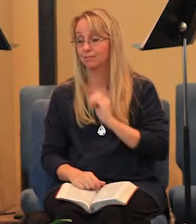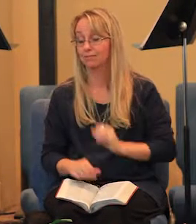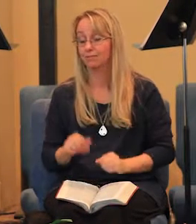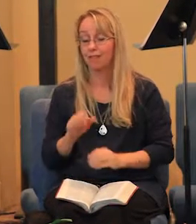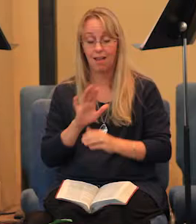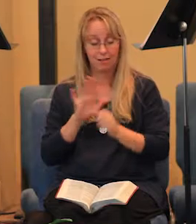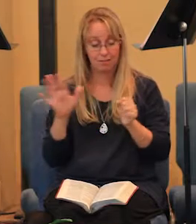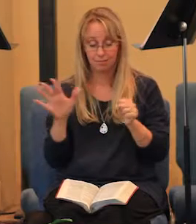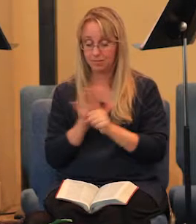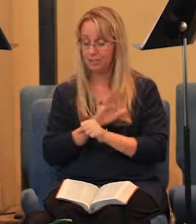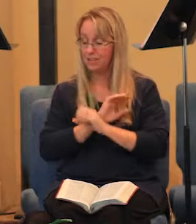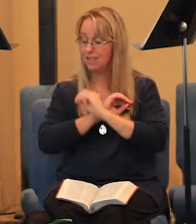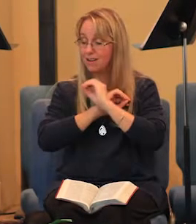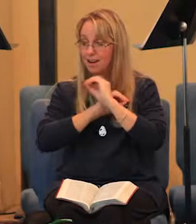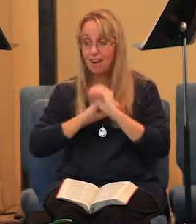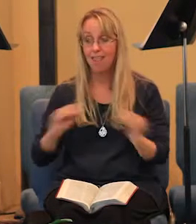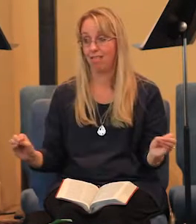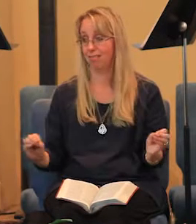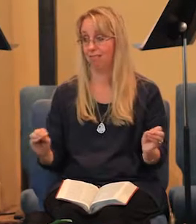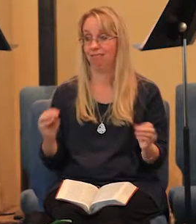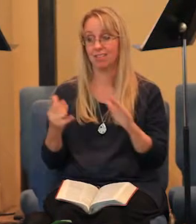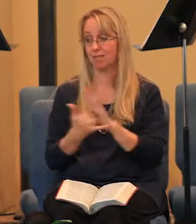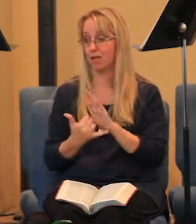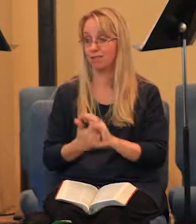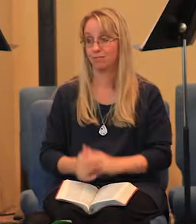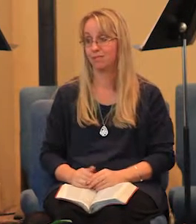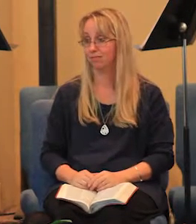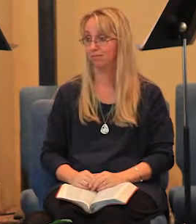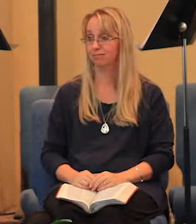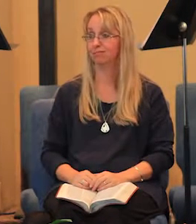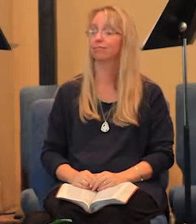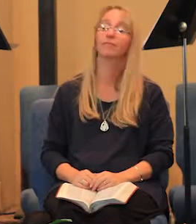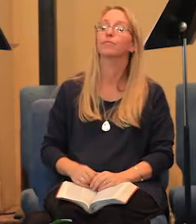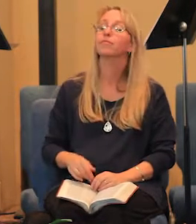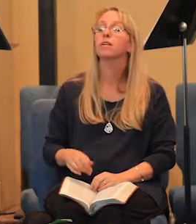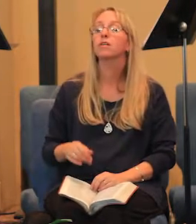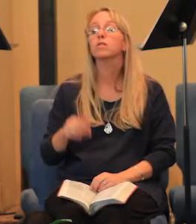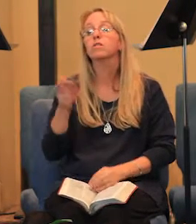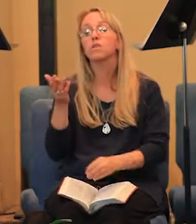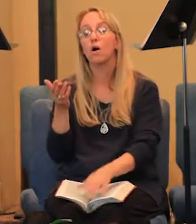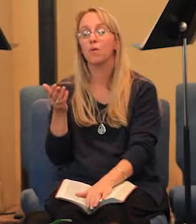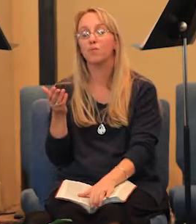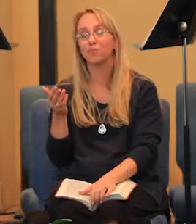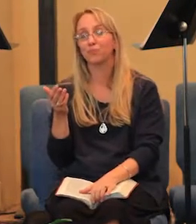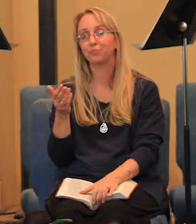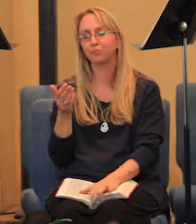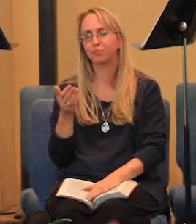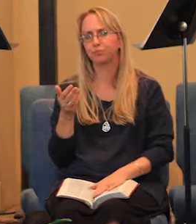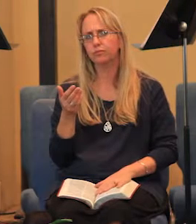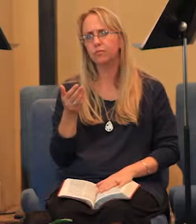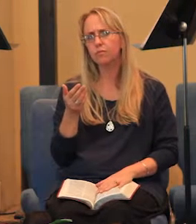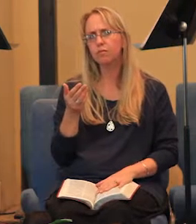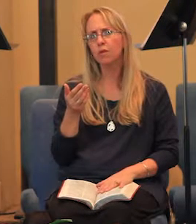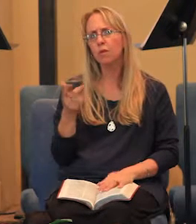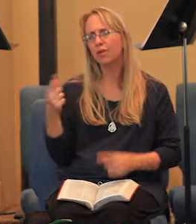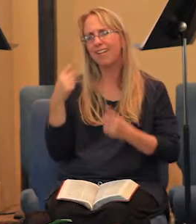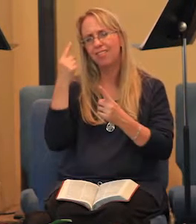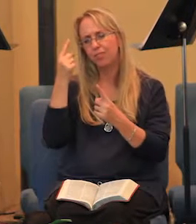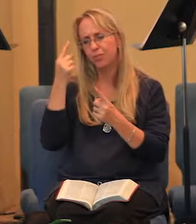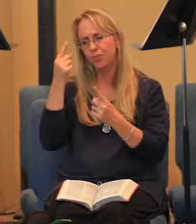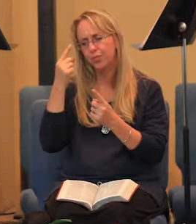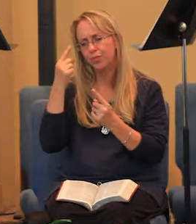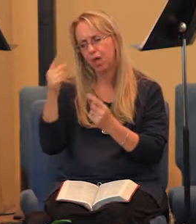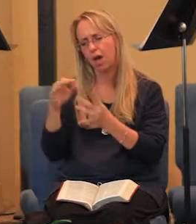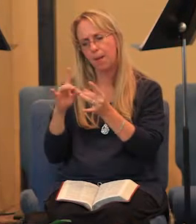Absolutely nothing. And so then, as Peter's winding this little thought up, he brings them back to their